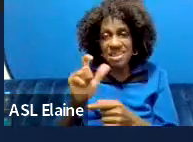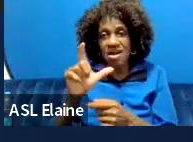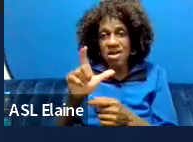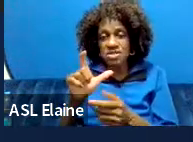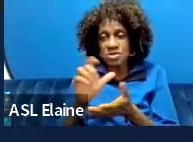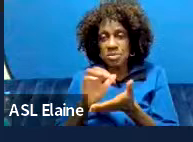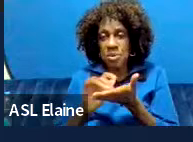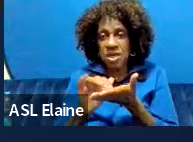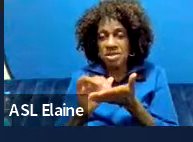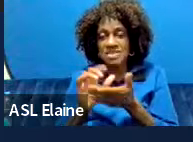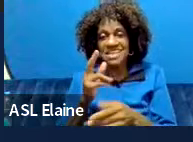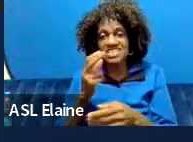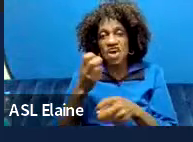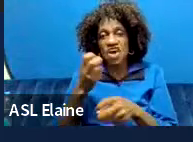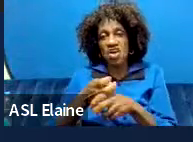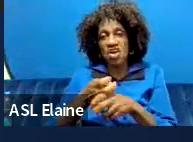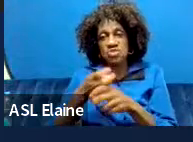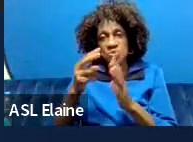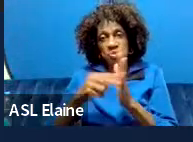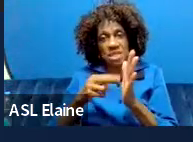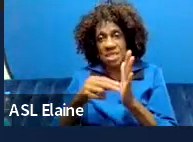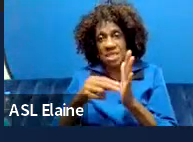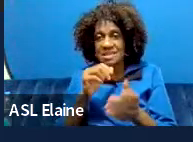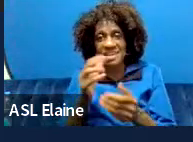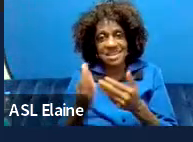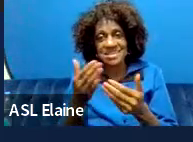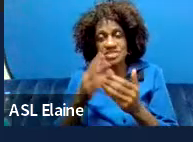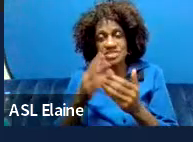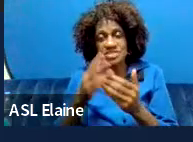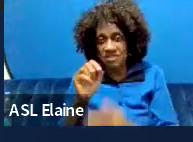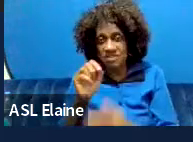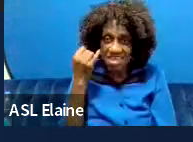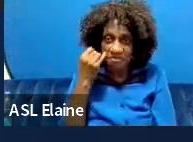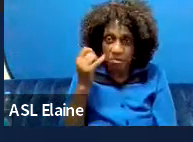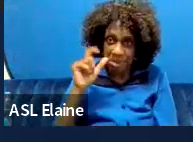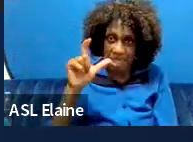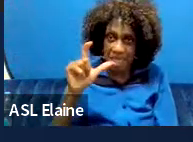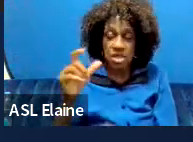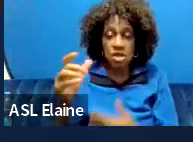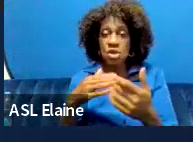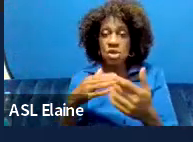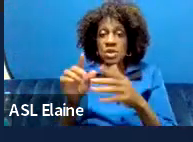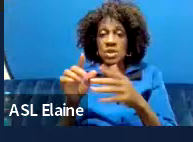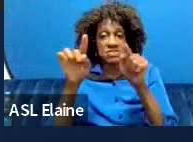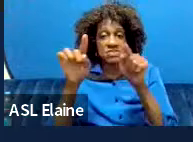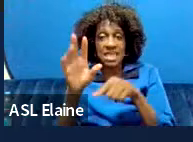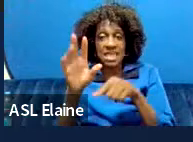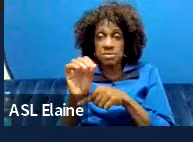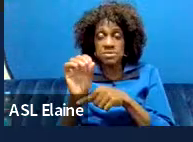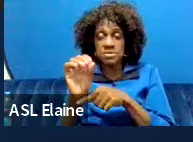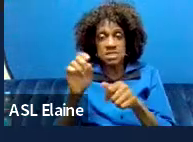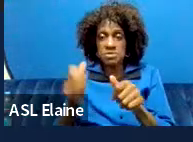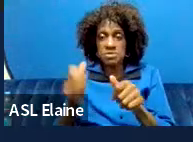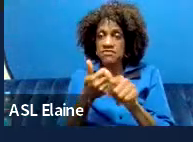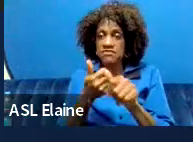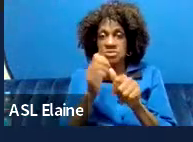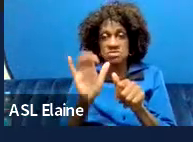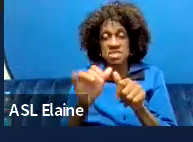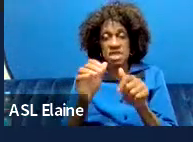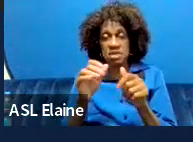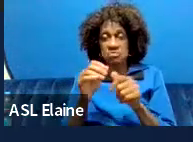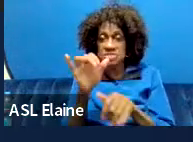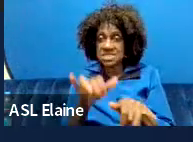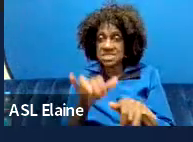that's actually difficult to read. It's not that easy to read. So whatever sign companies do in your signage, they need to be following those standards and having